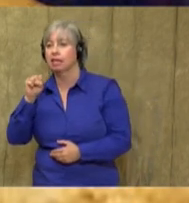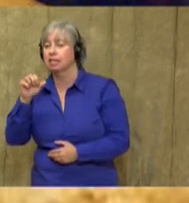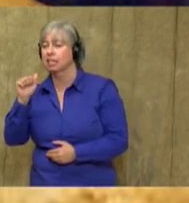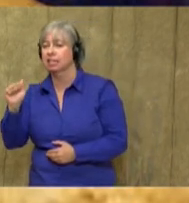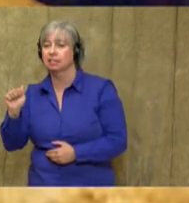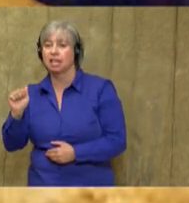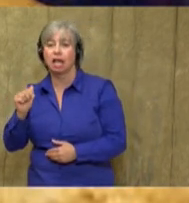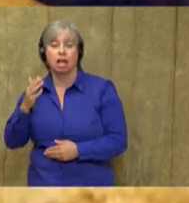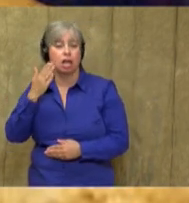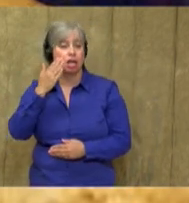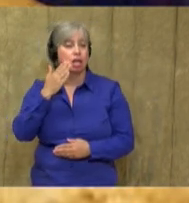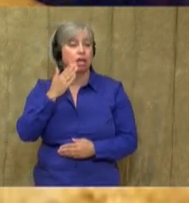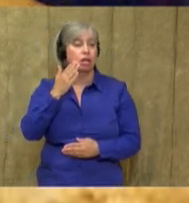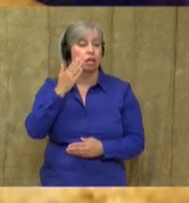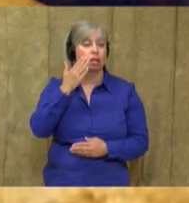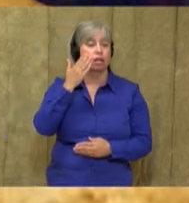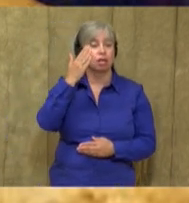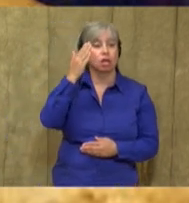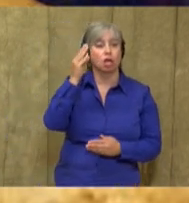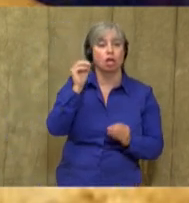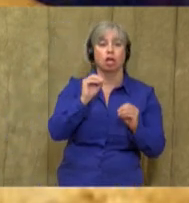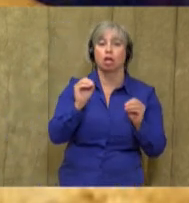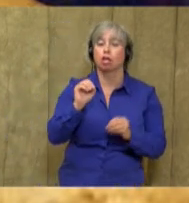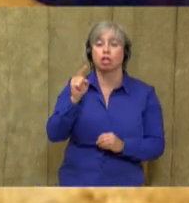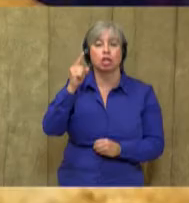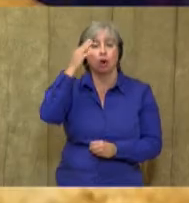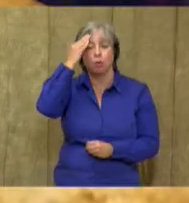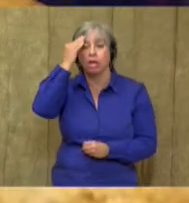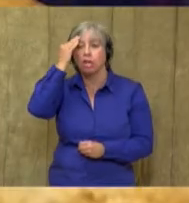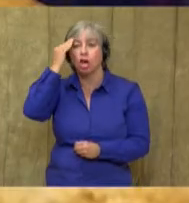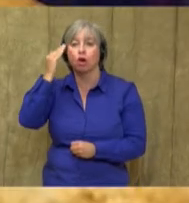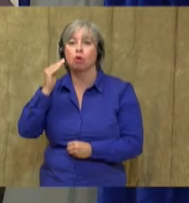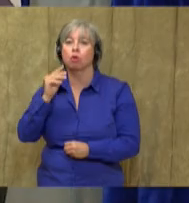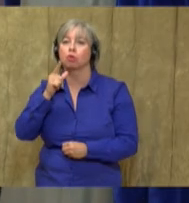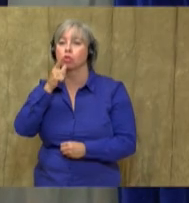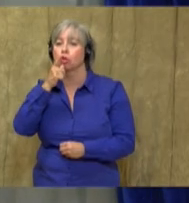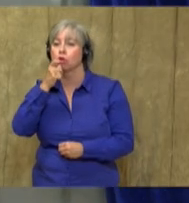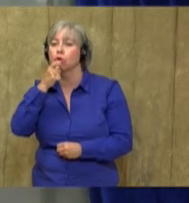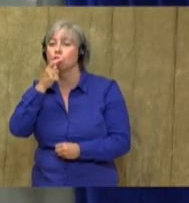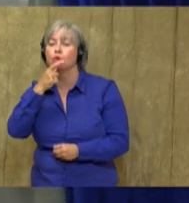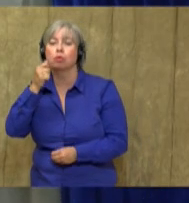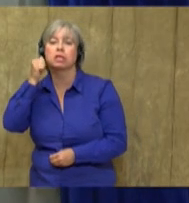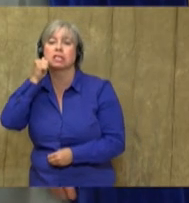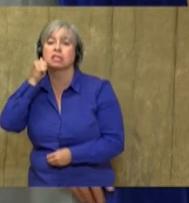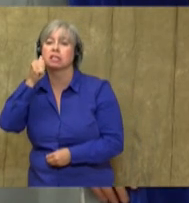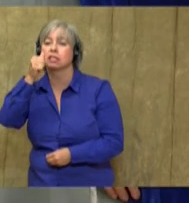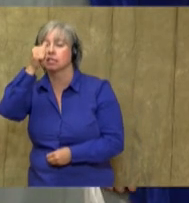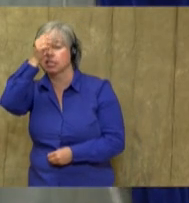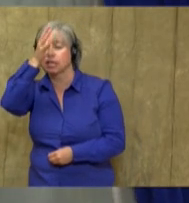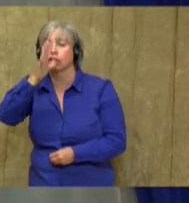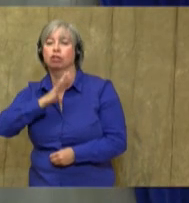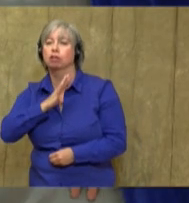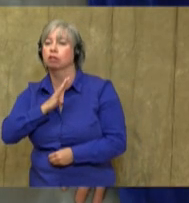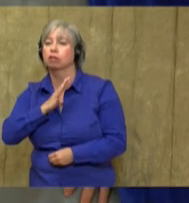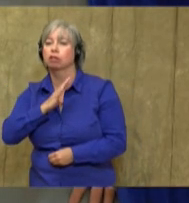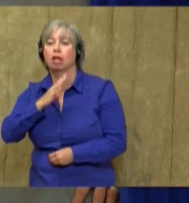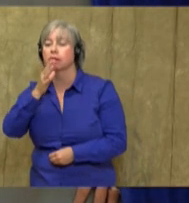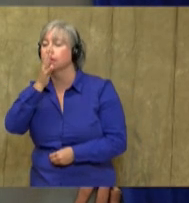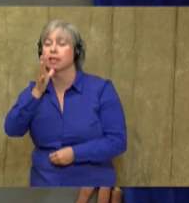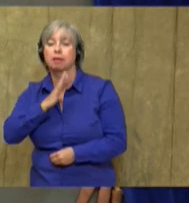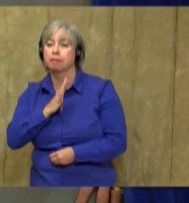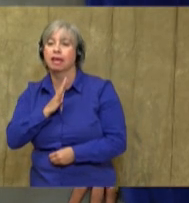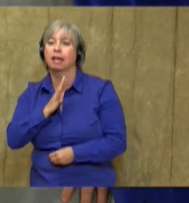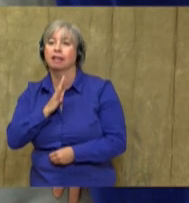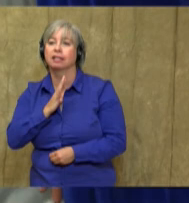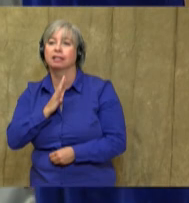painted. Lots of rumors. Who was it? Who was this girl? And then there are even some rumors that maybe it wasn't